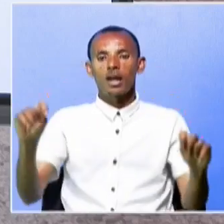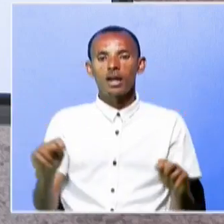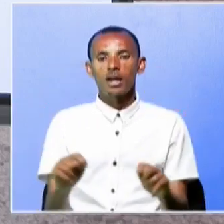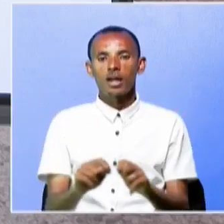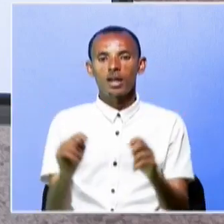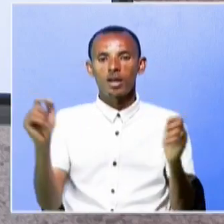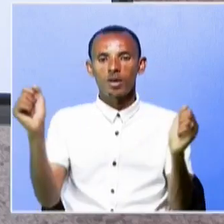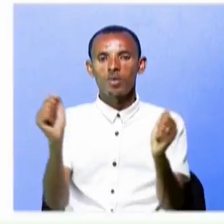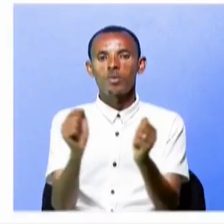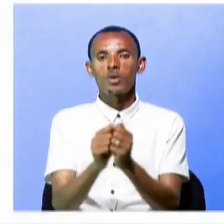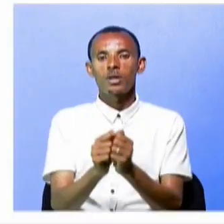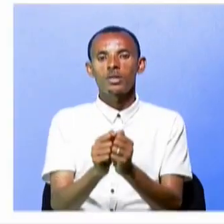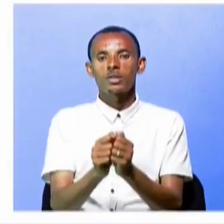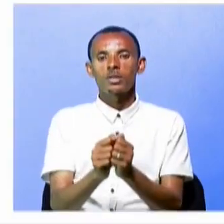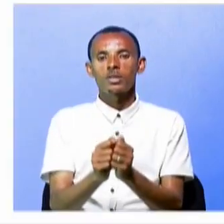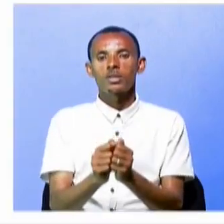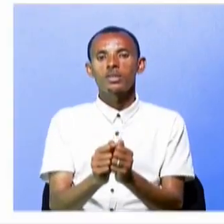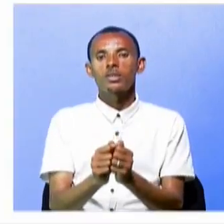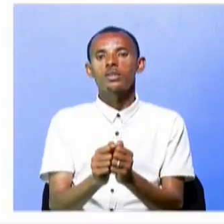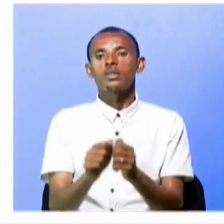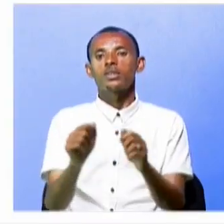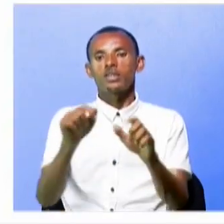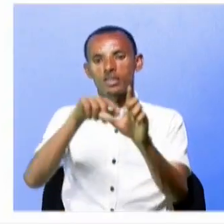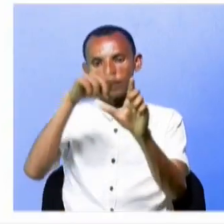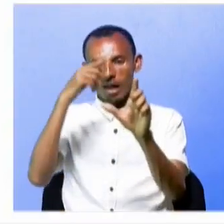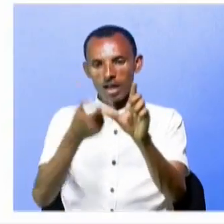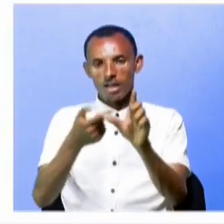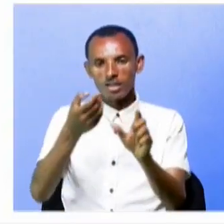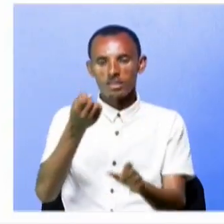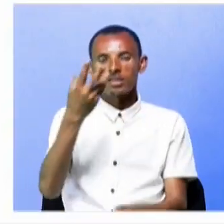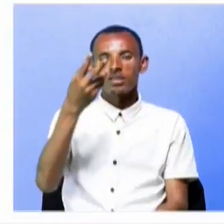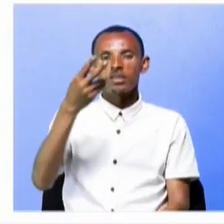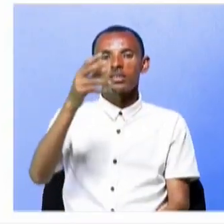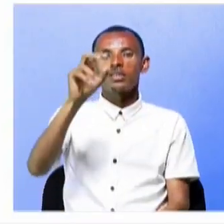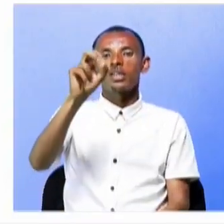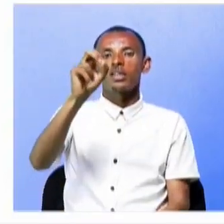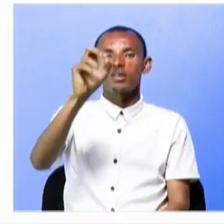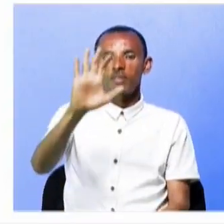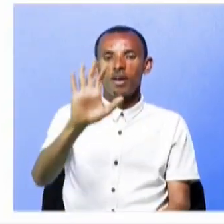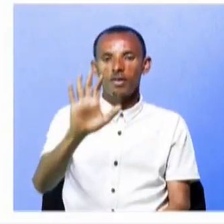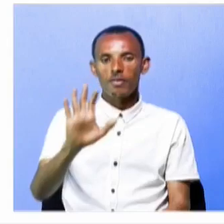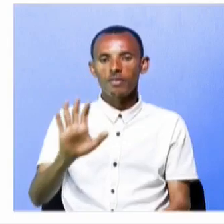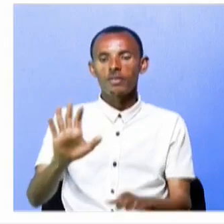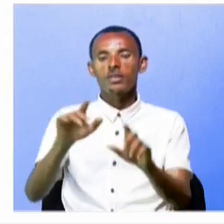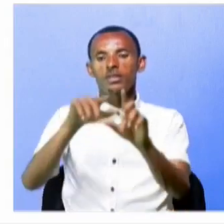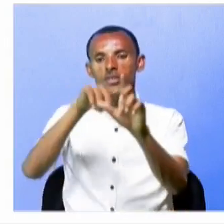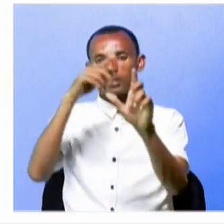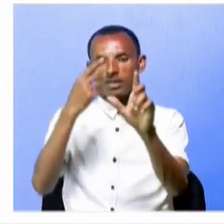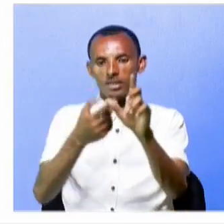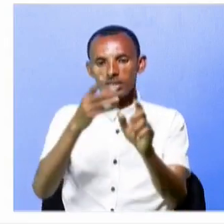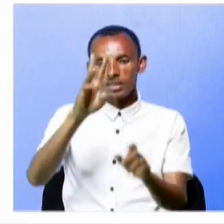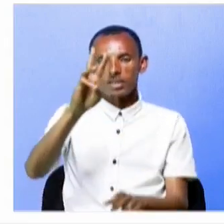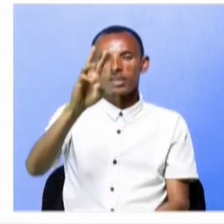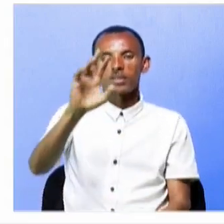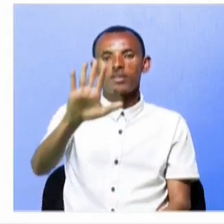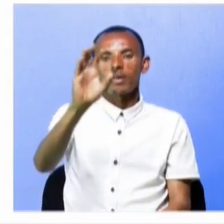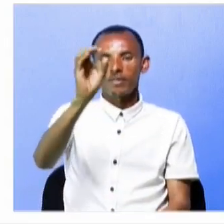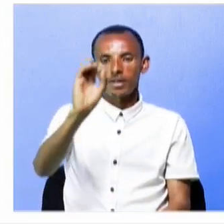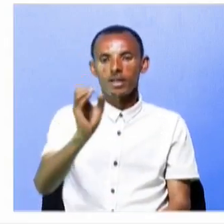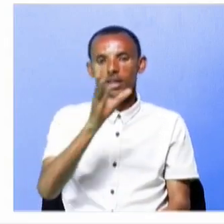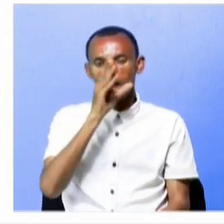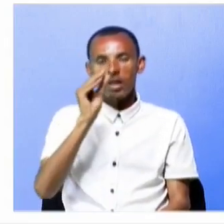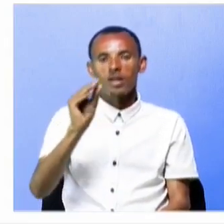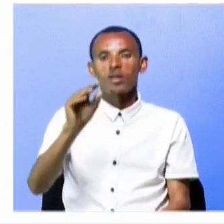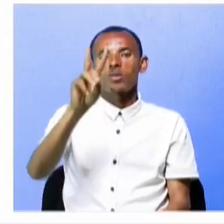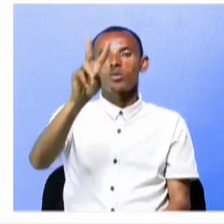with this one is 35. Say this is 65, and this is